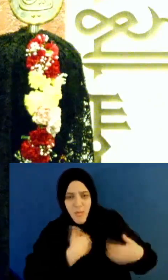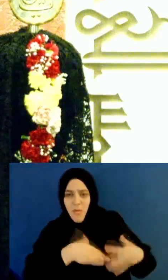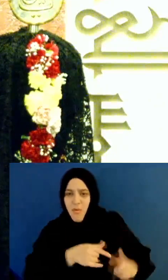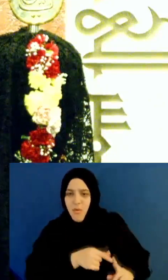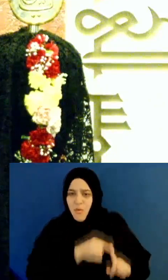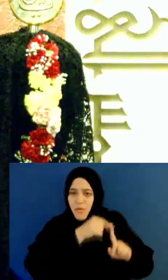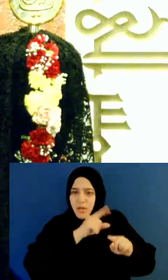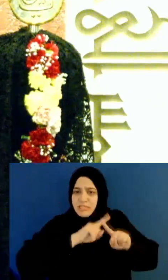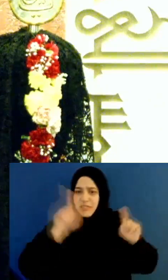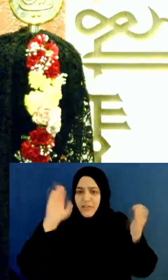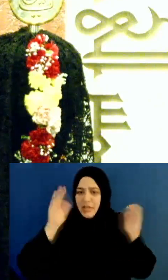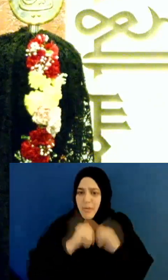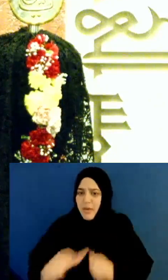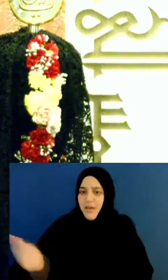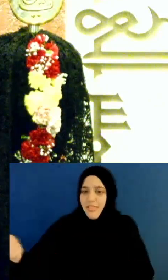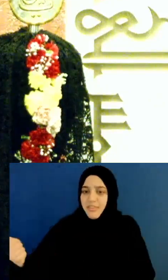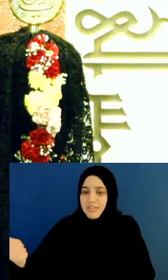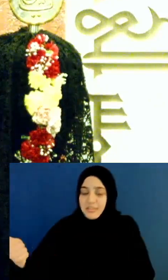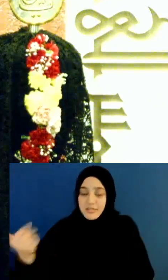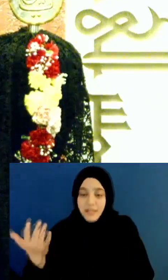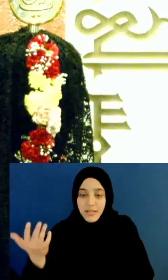what identity is all about.